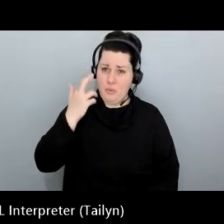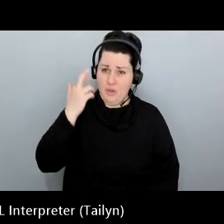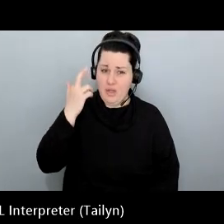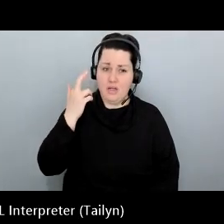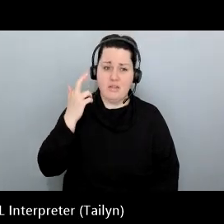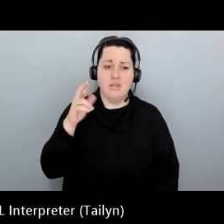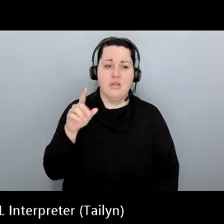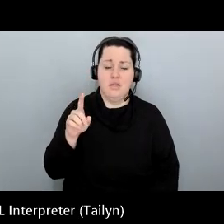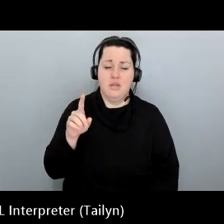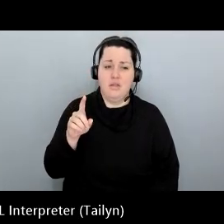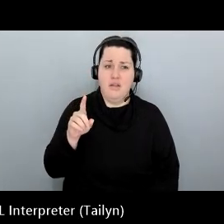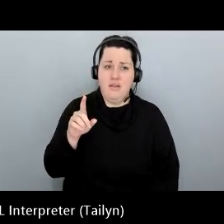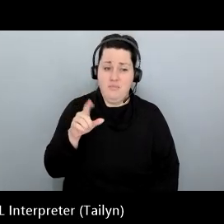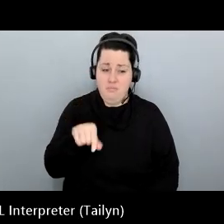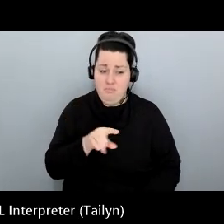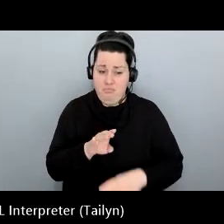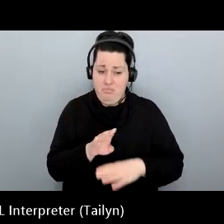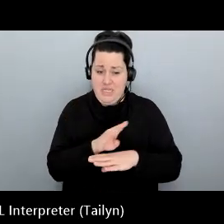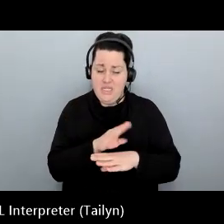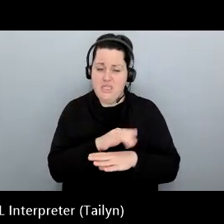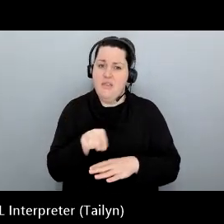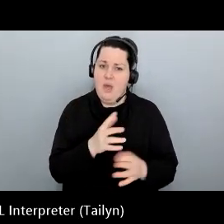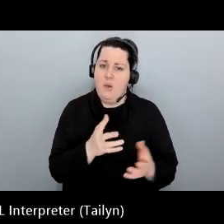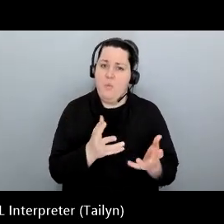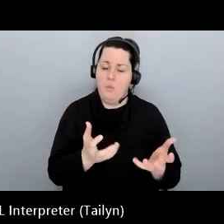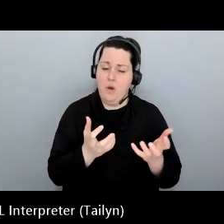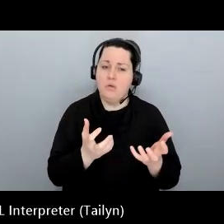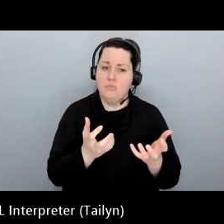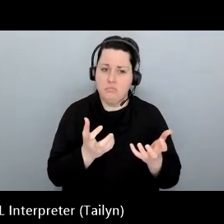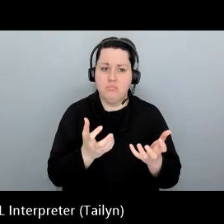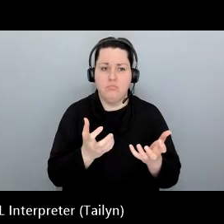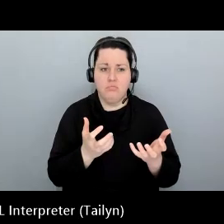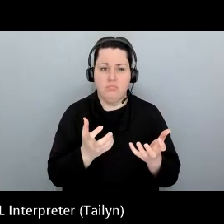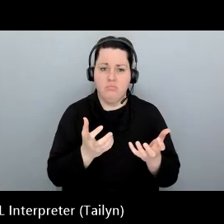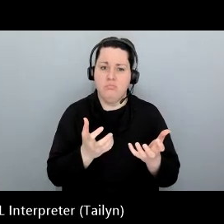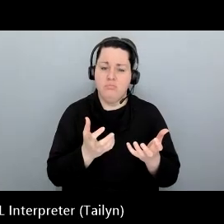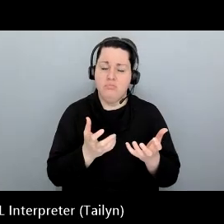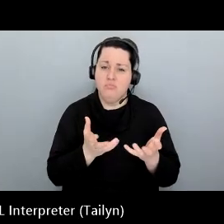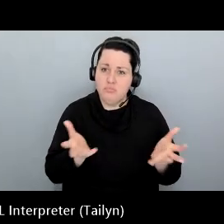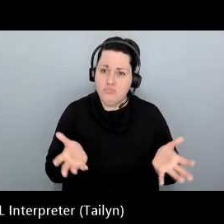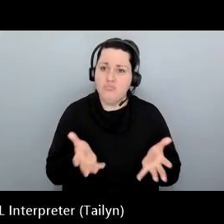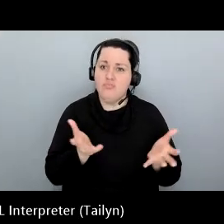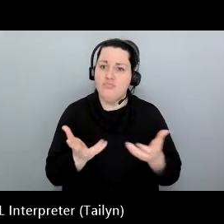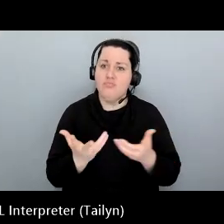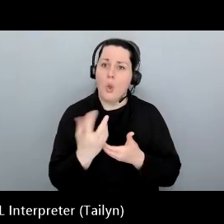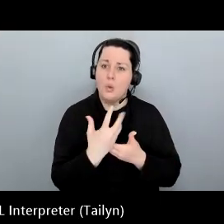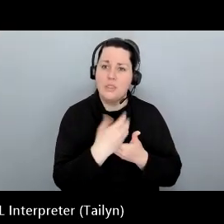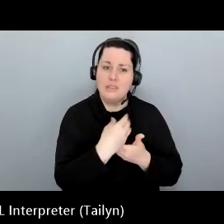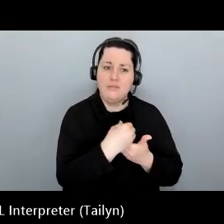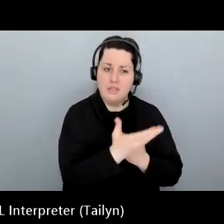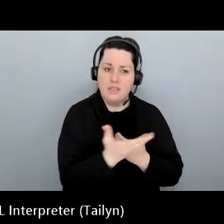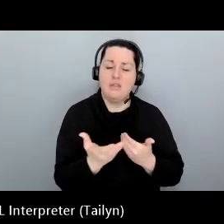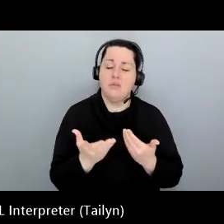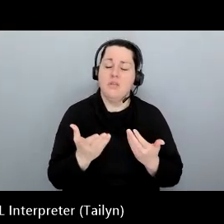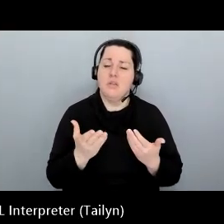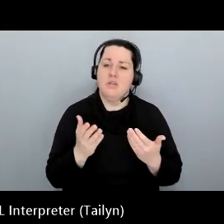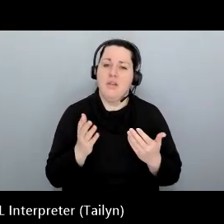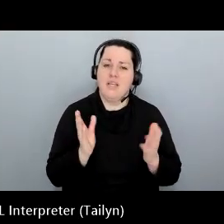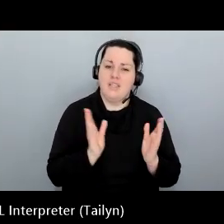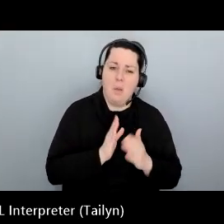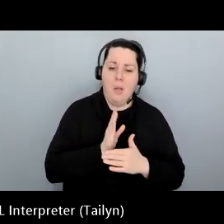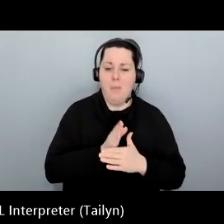for that businesses had this desire to, foster inclusivity within their workplaces, primarily small to